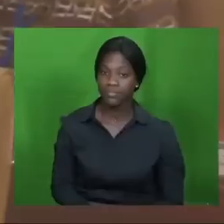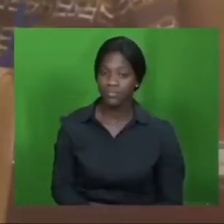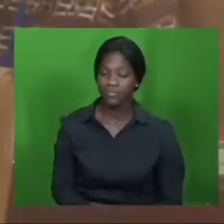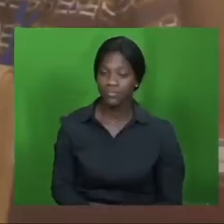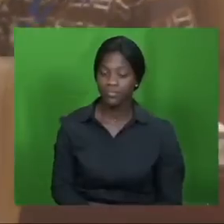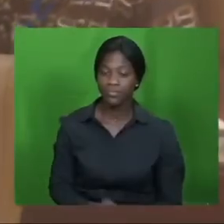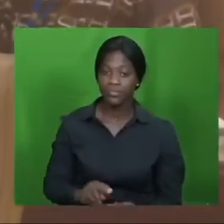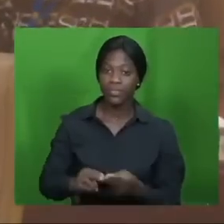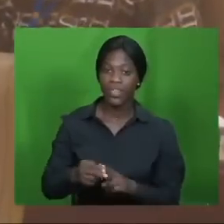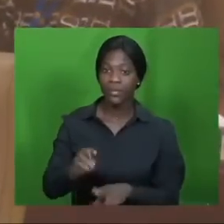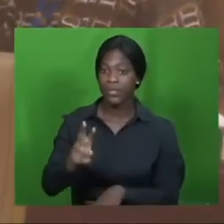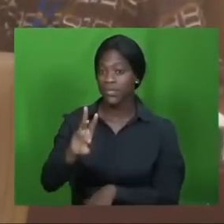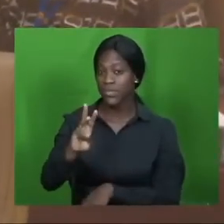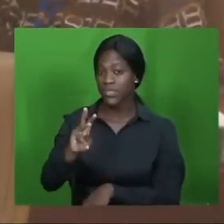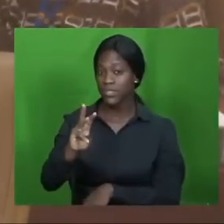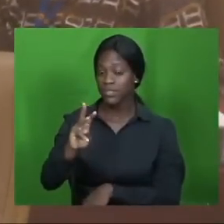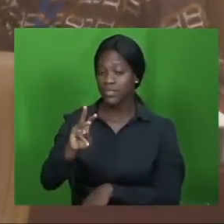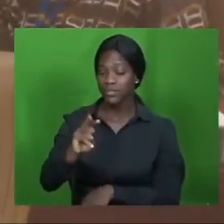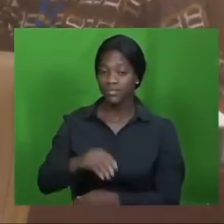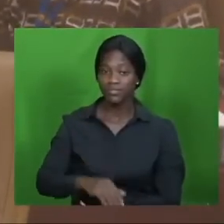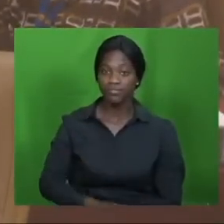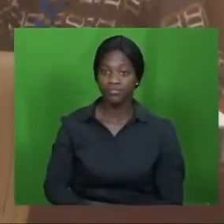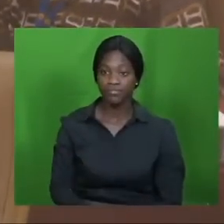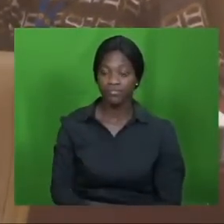Item 16.